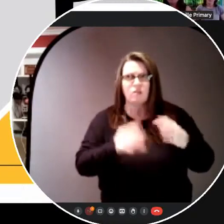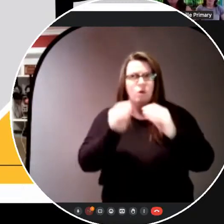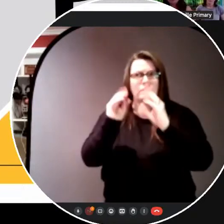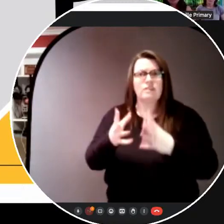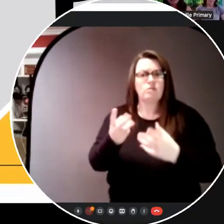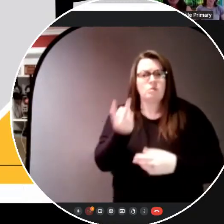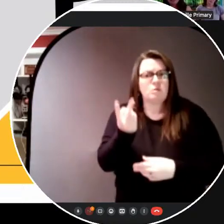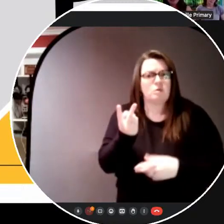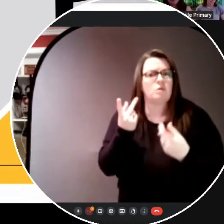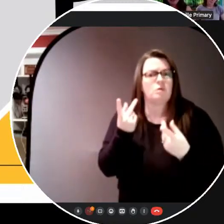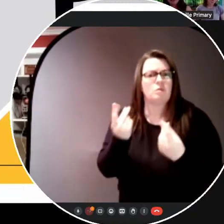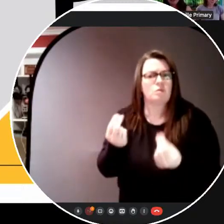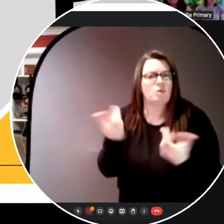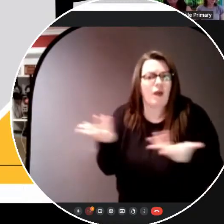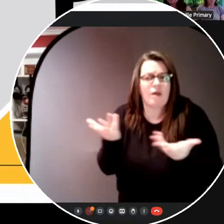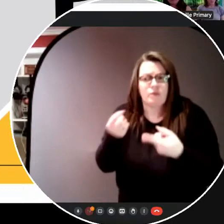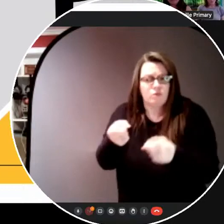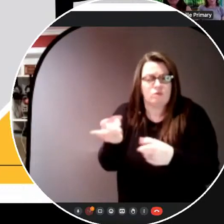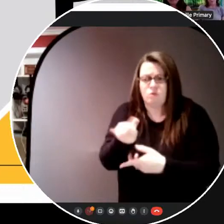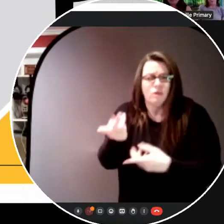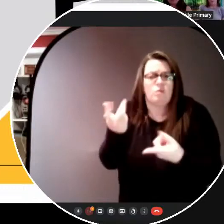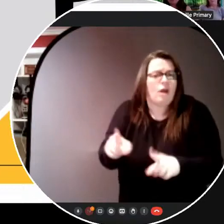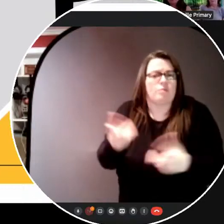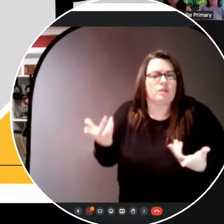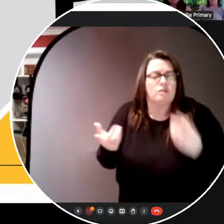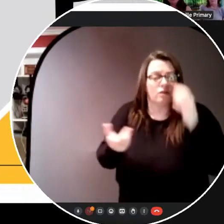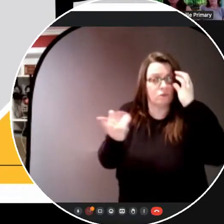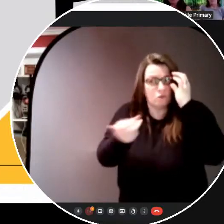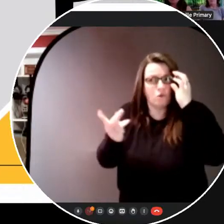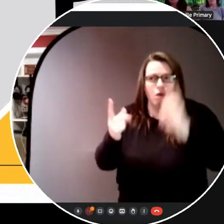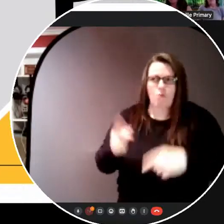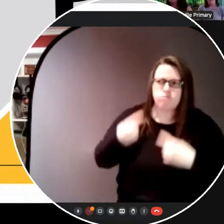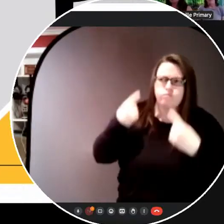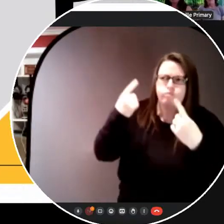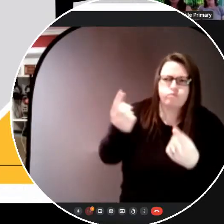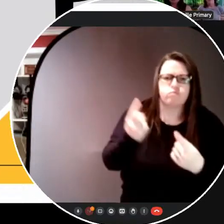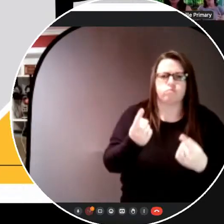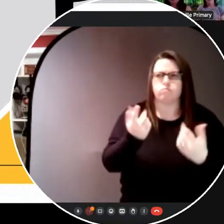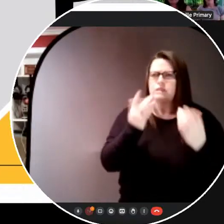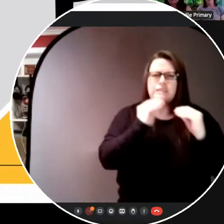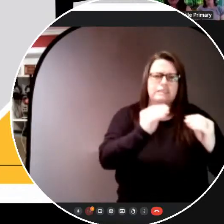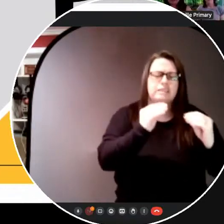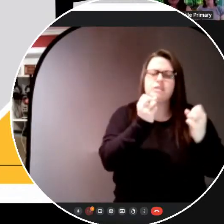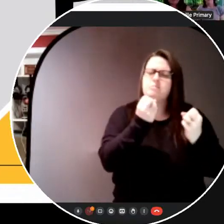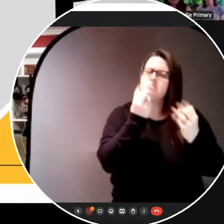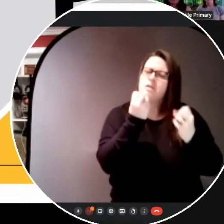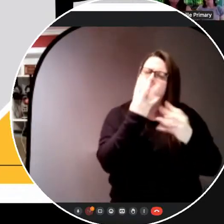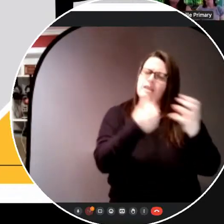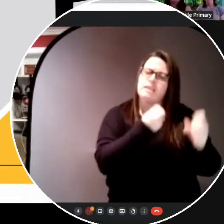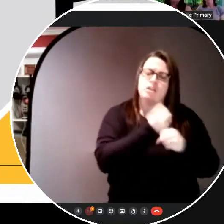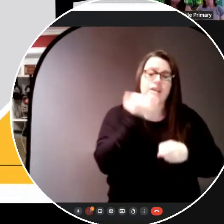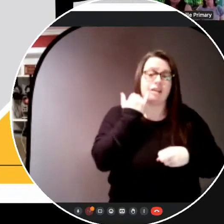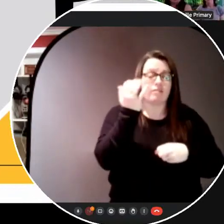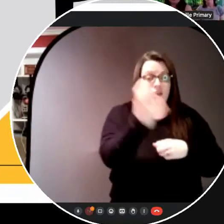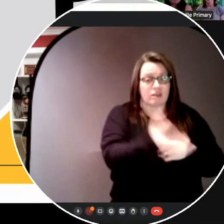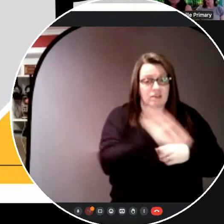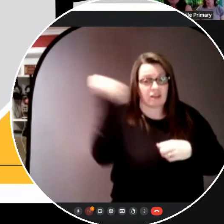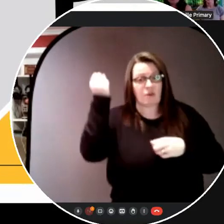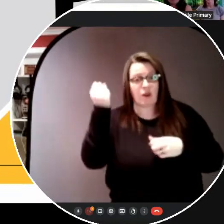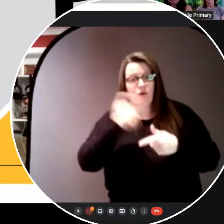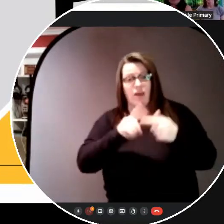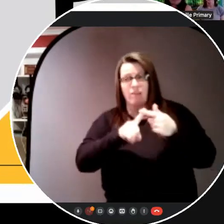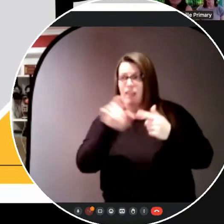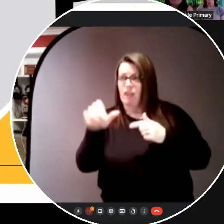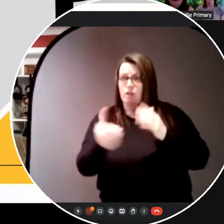have educated our children and the siblings of our children for years and years and years? You take them out, you put them somewhere else, you got to fill different positions. It just creates